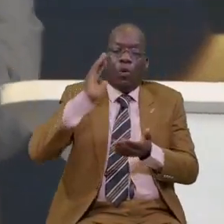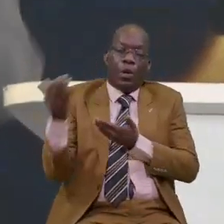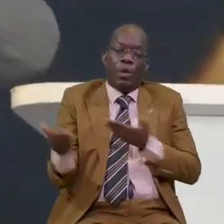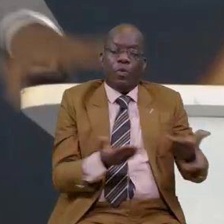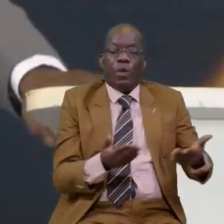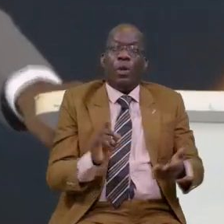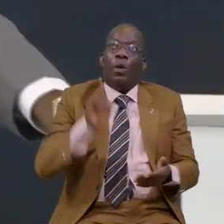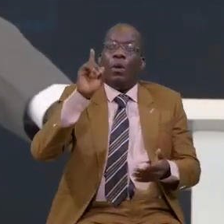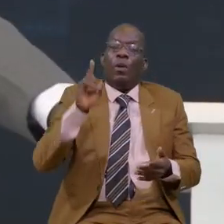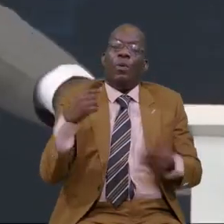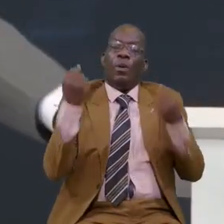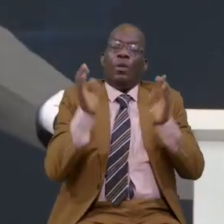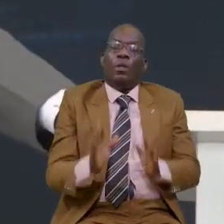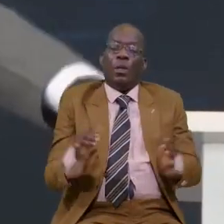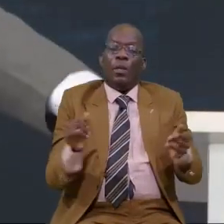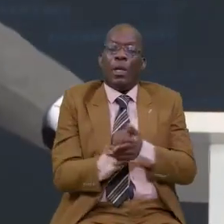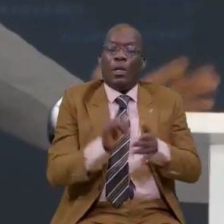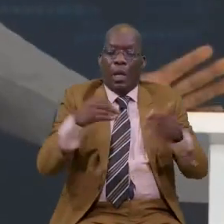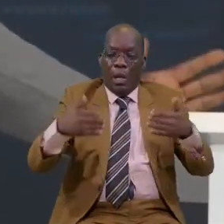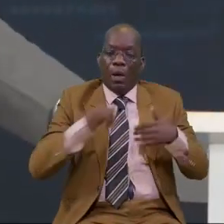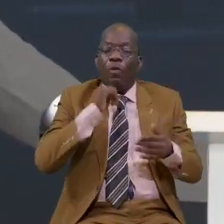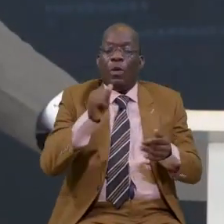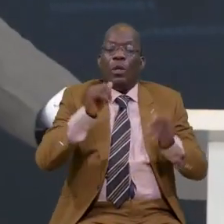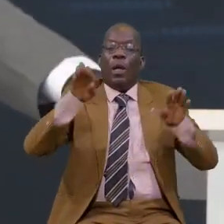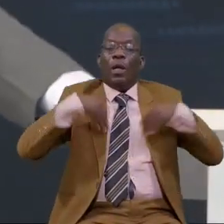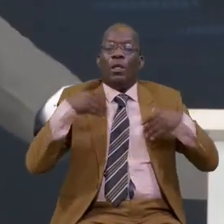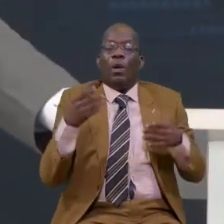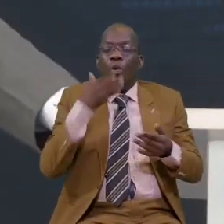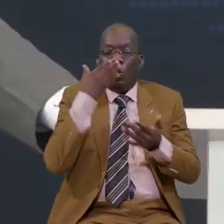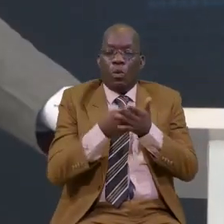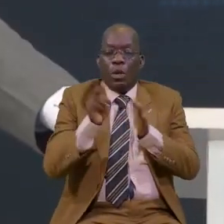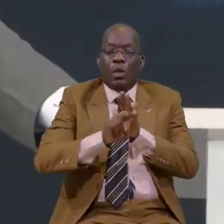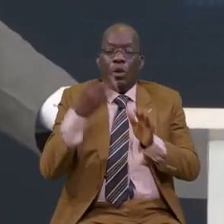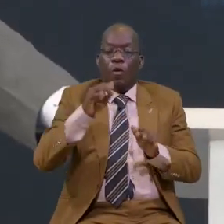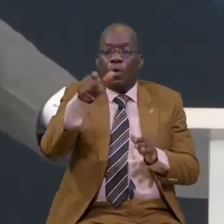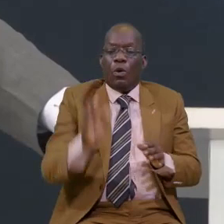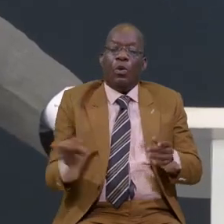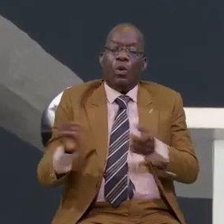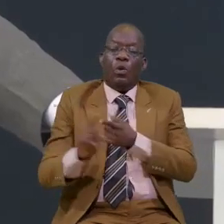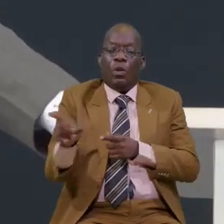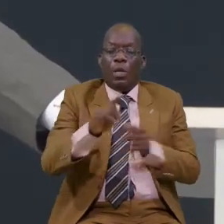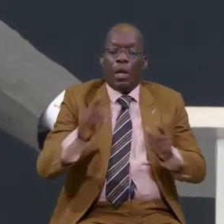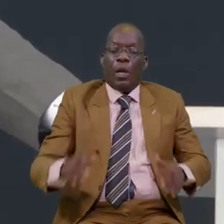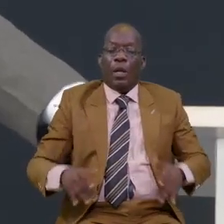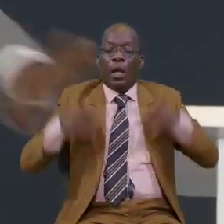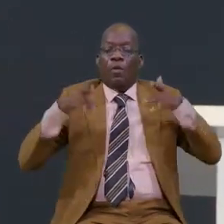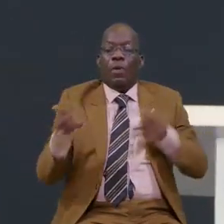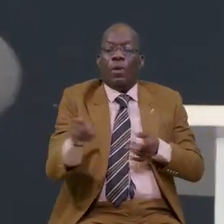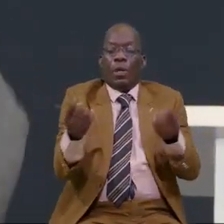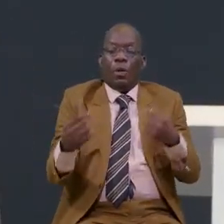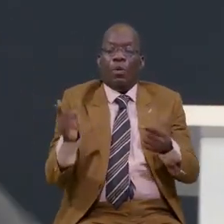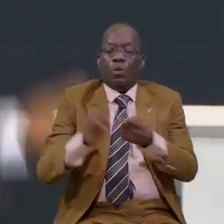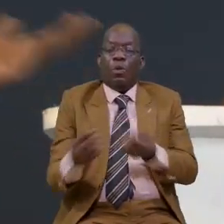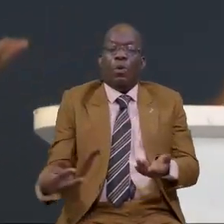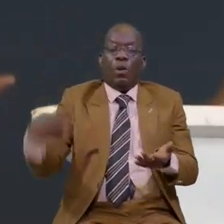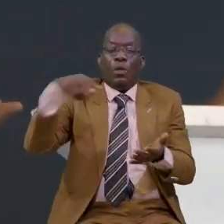The goodness of the Lord has not come into their lives, and they come to the resurrection of damnation. But